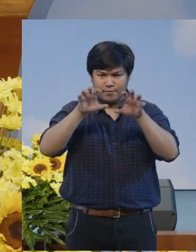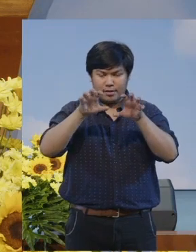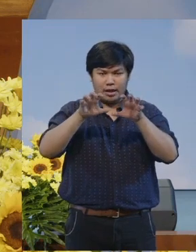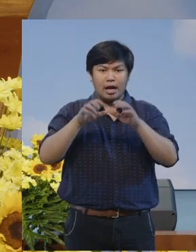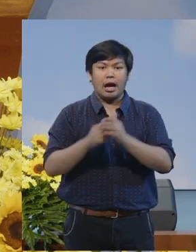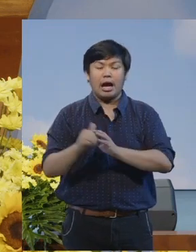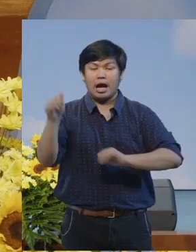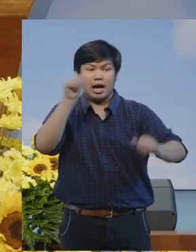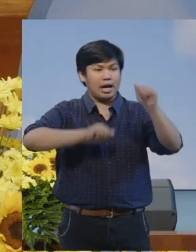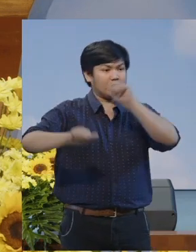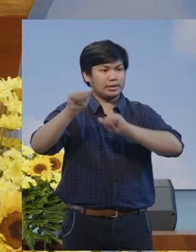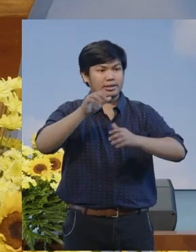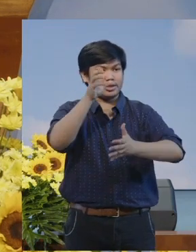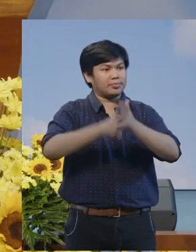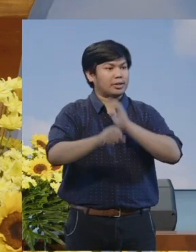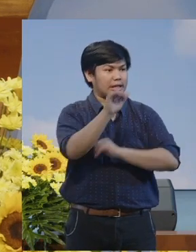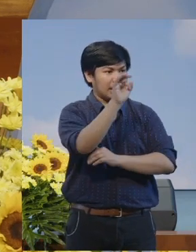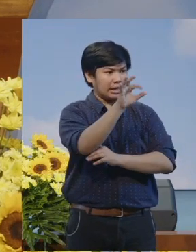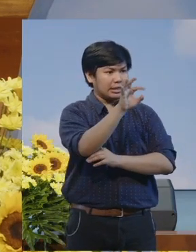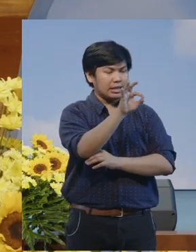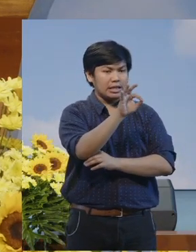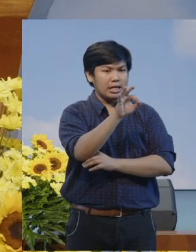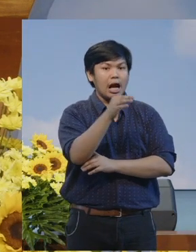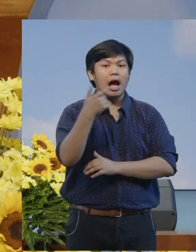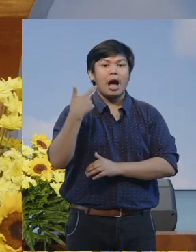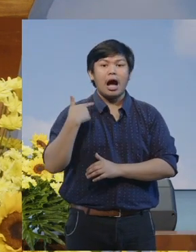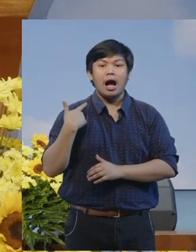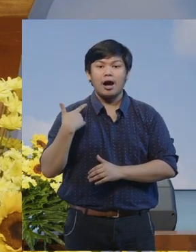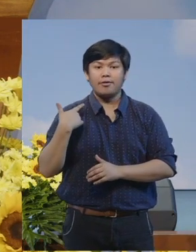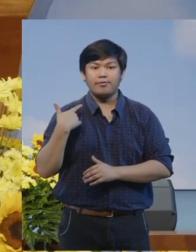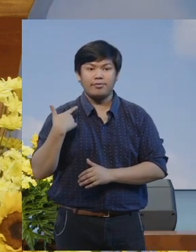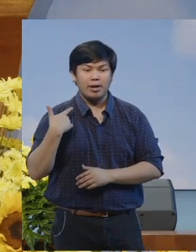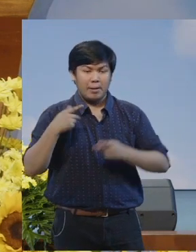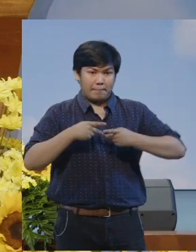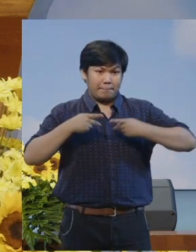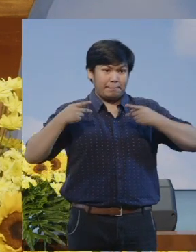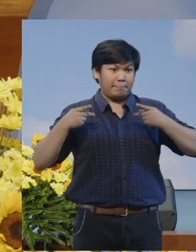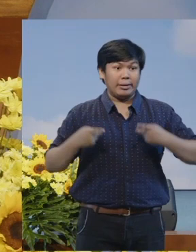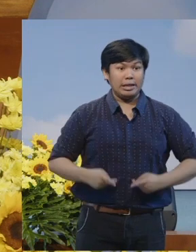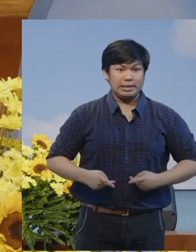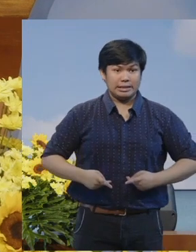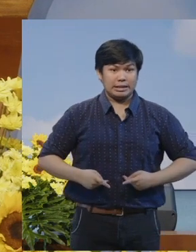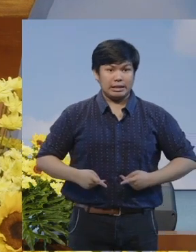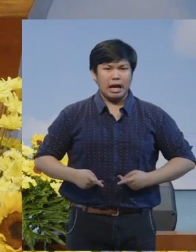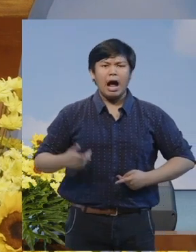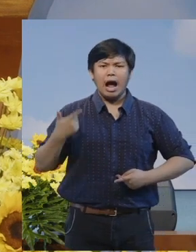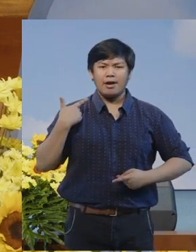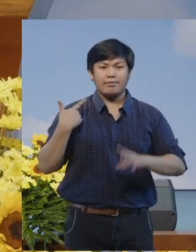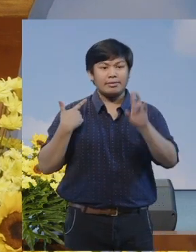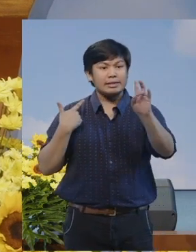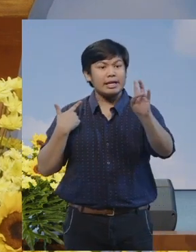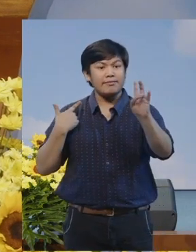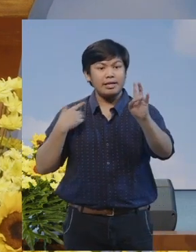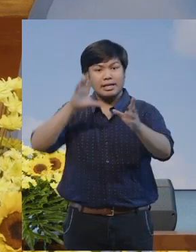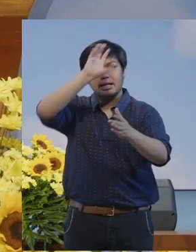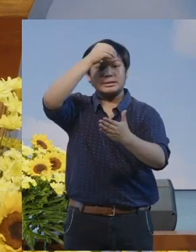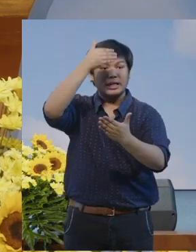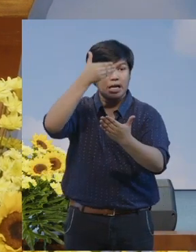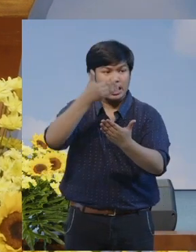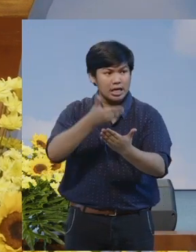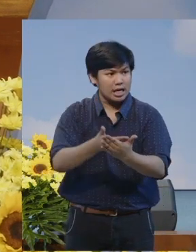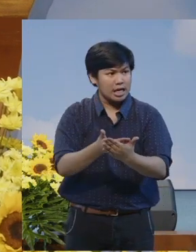19, meron pong mga anak ng isang Jewish na high